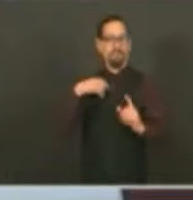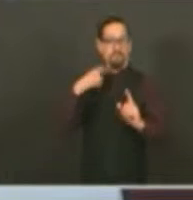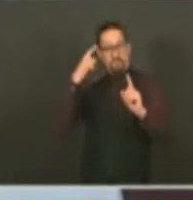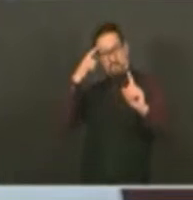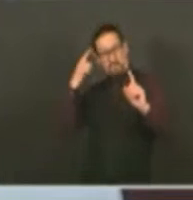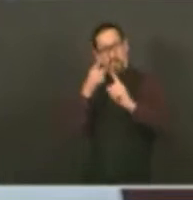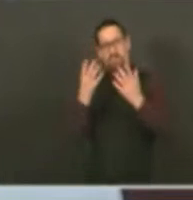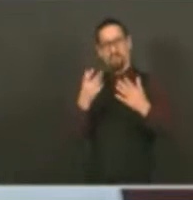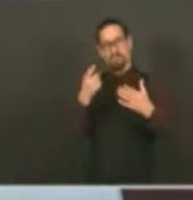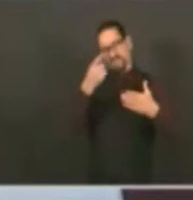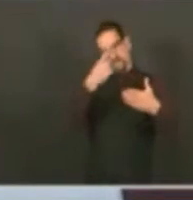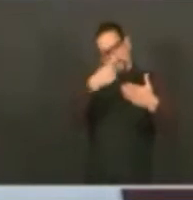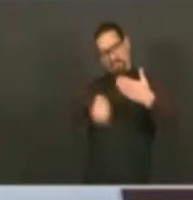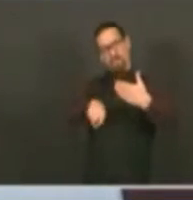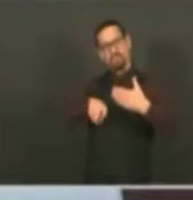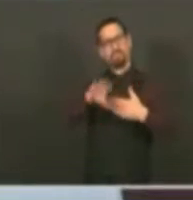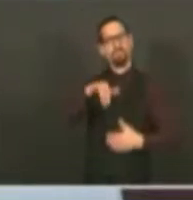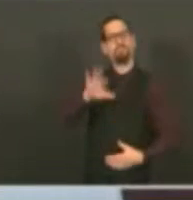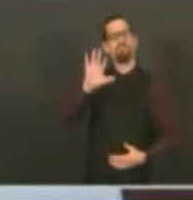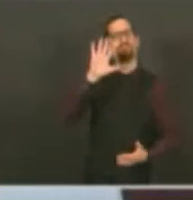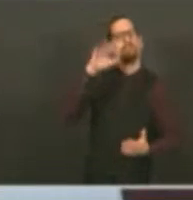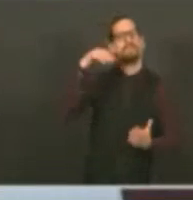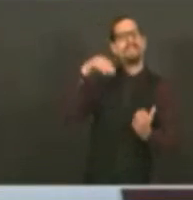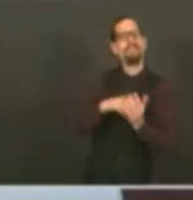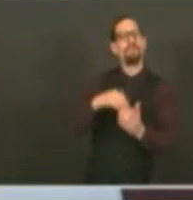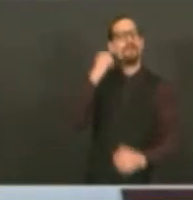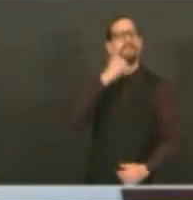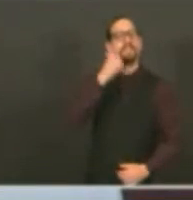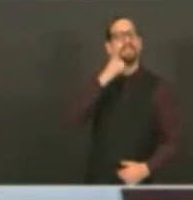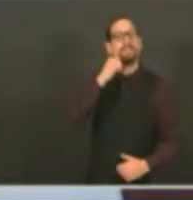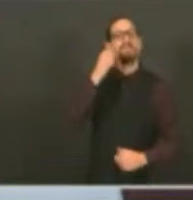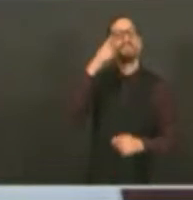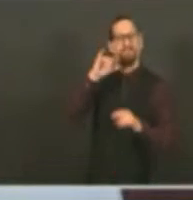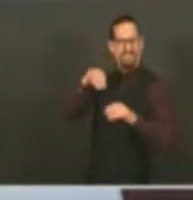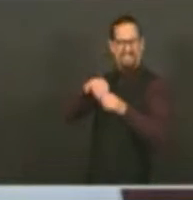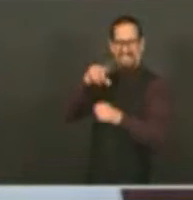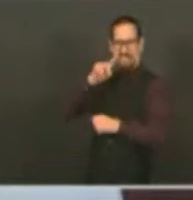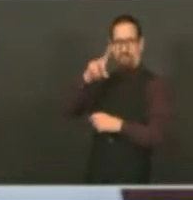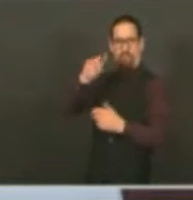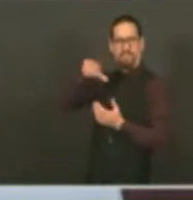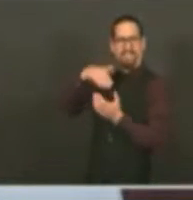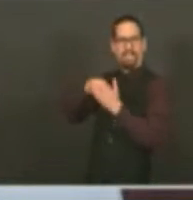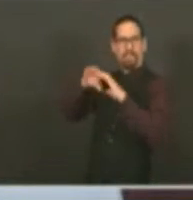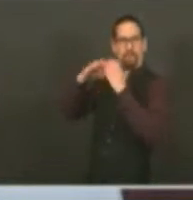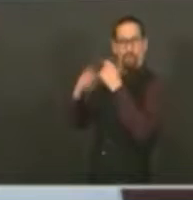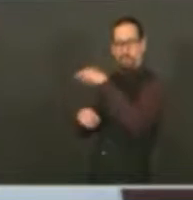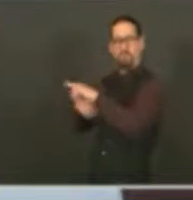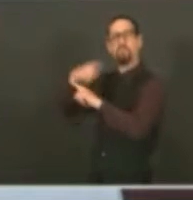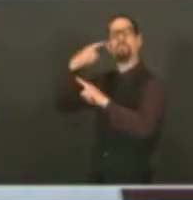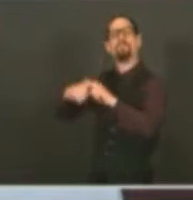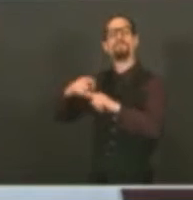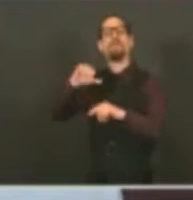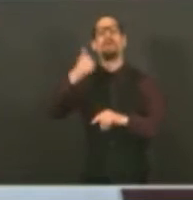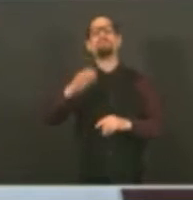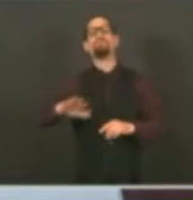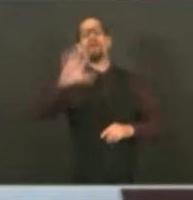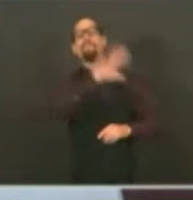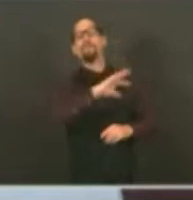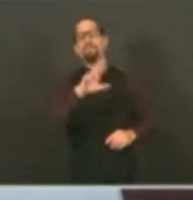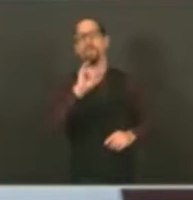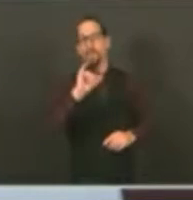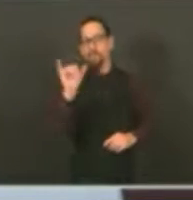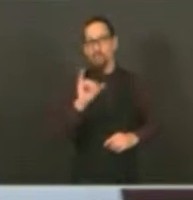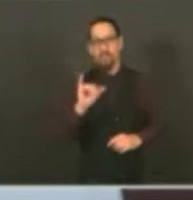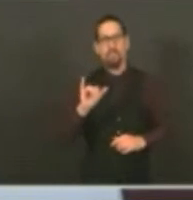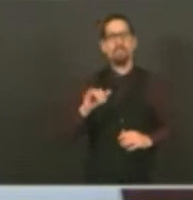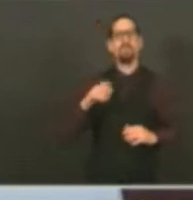Dunk. So I also want to remind you that things are a lot better now than they even were a month ago with testing, which is why I'm